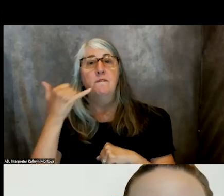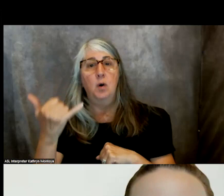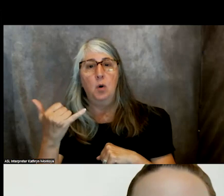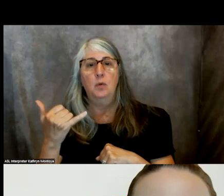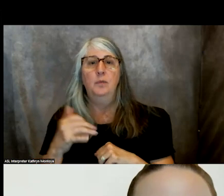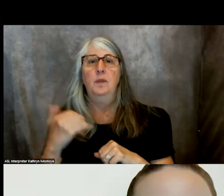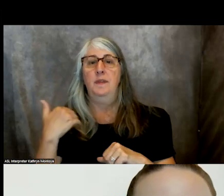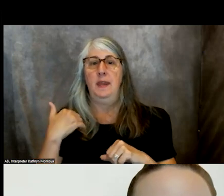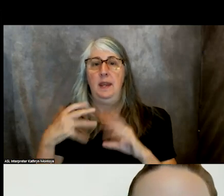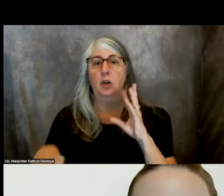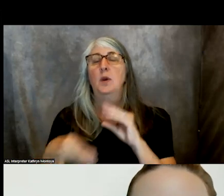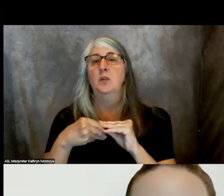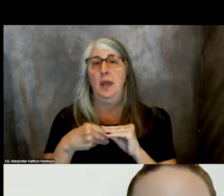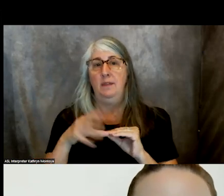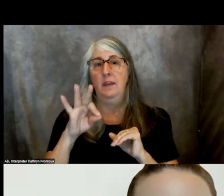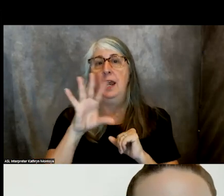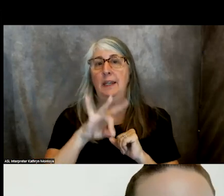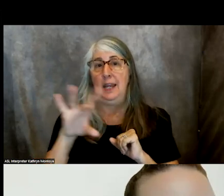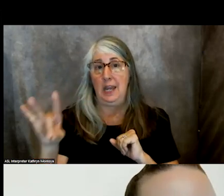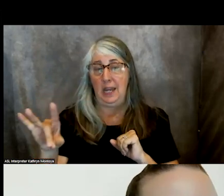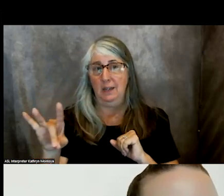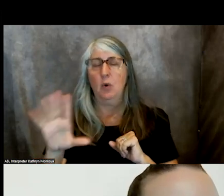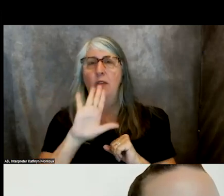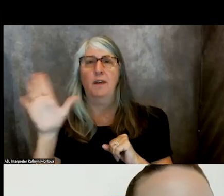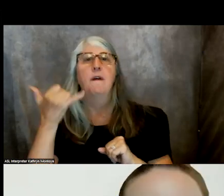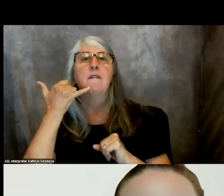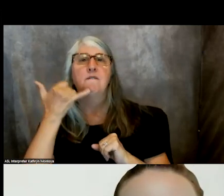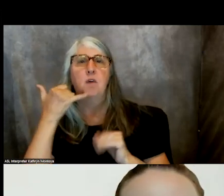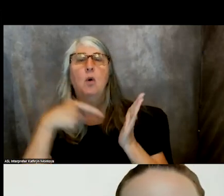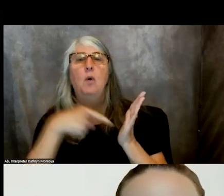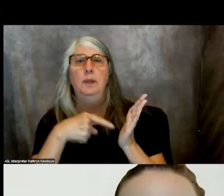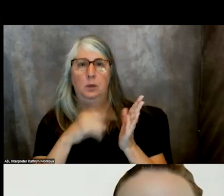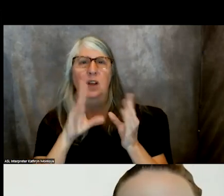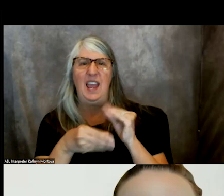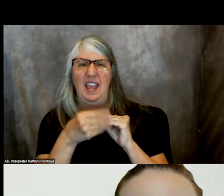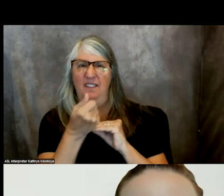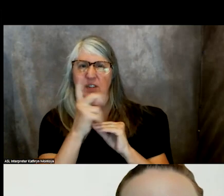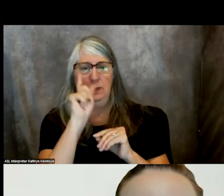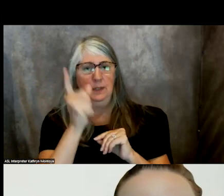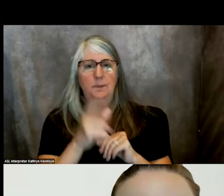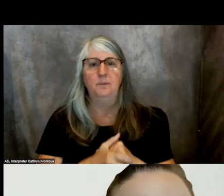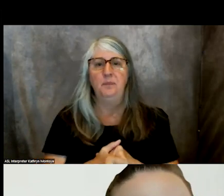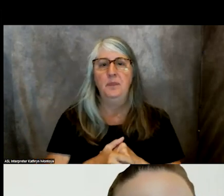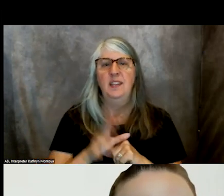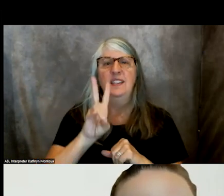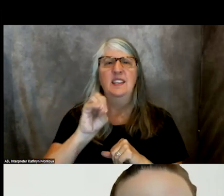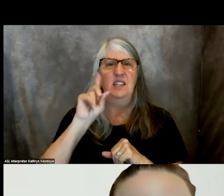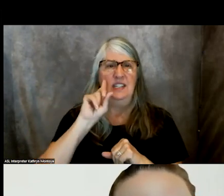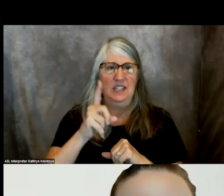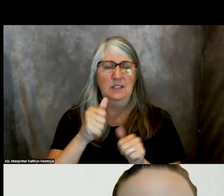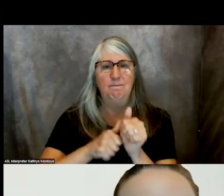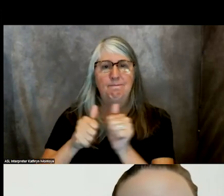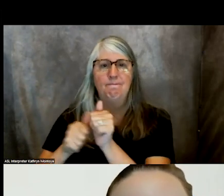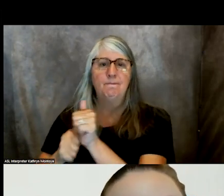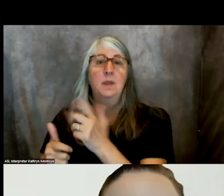of the allowable uses for that funding. Currently, this bill has made it about halfway through the